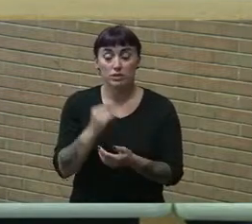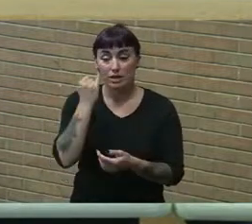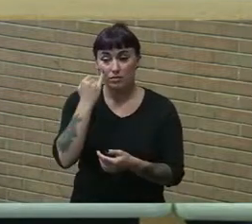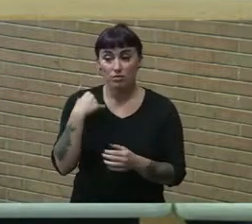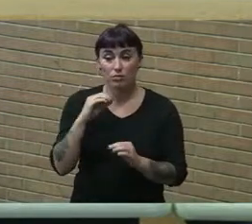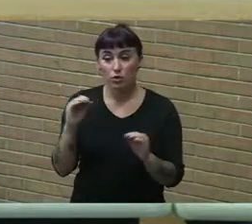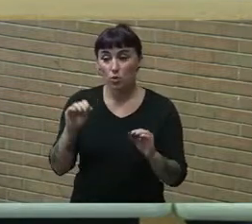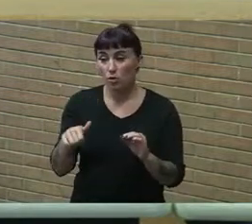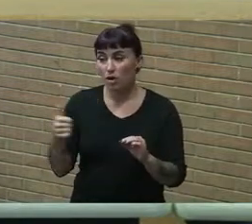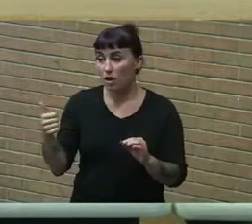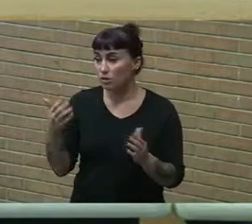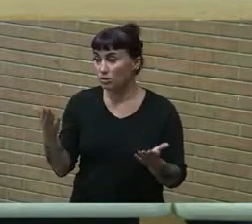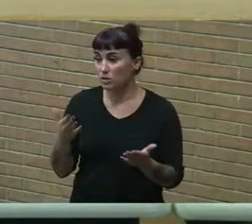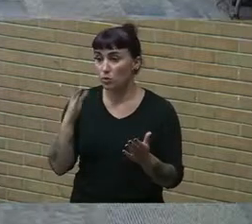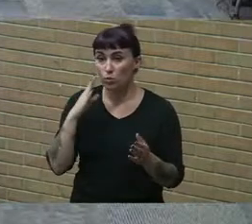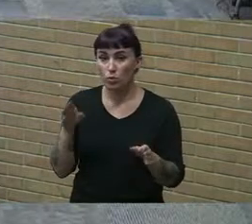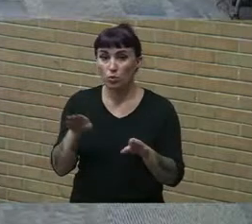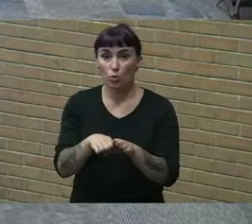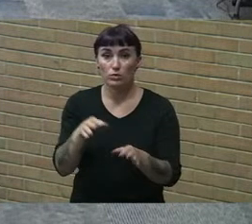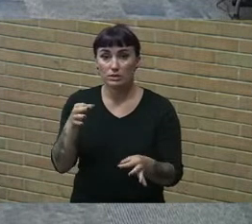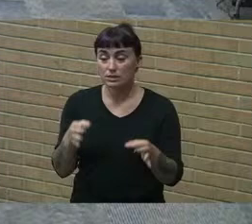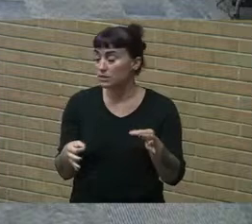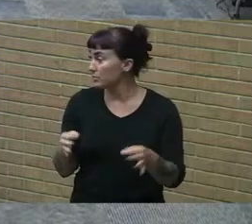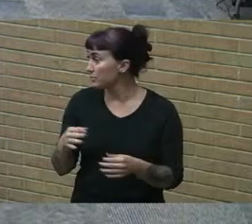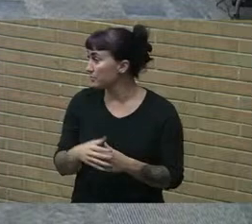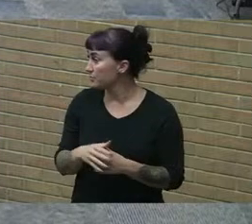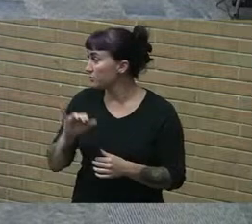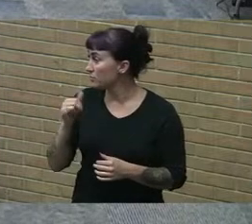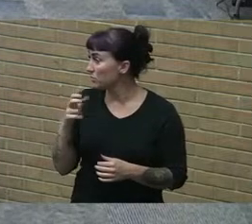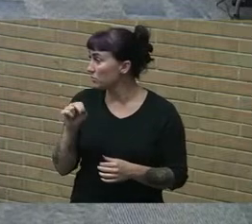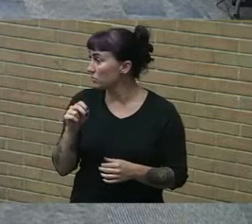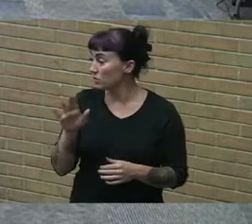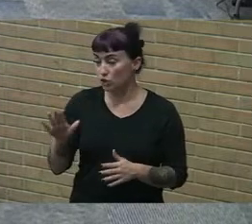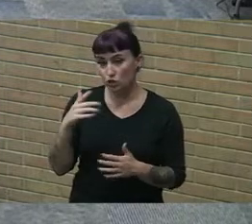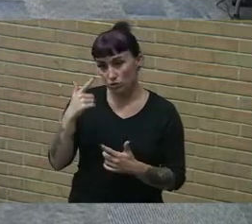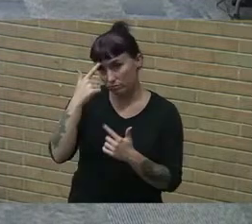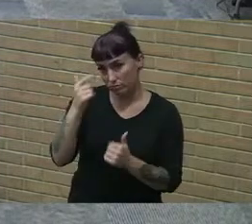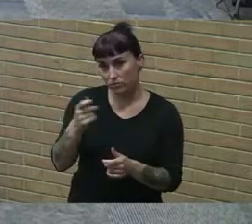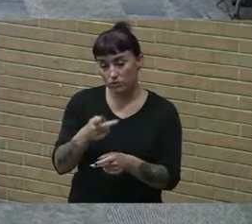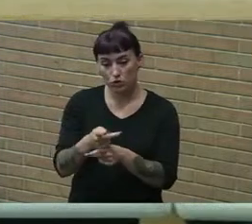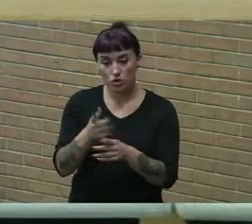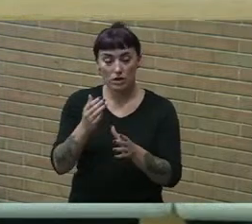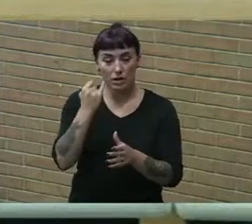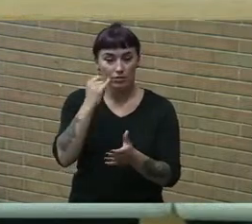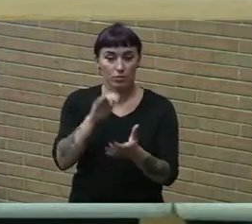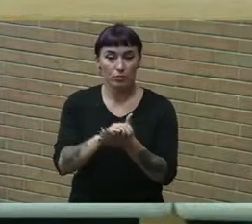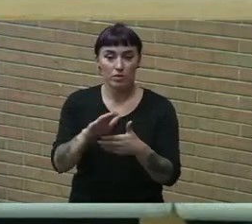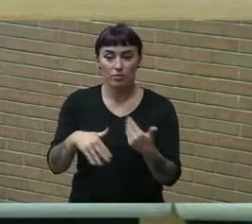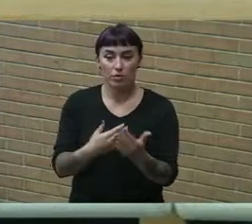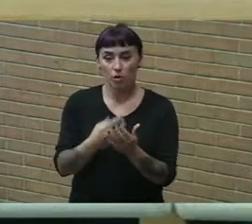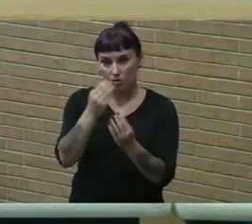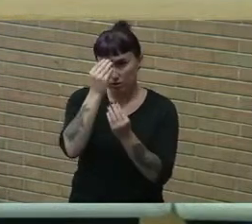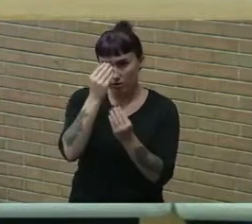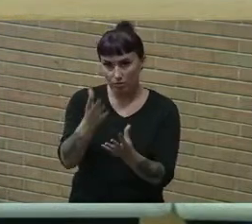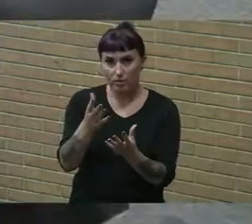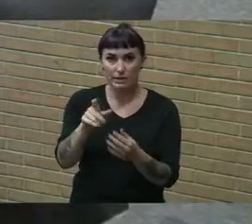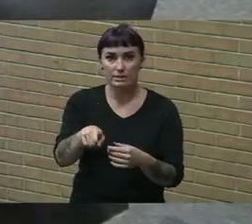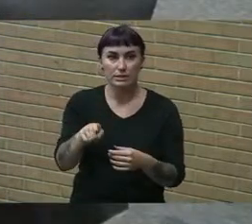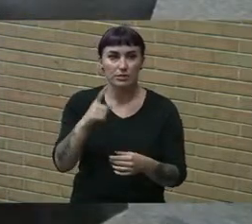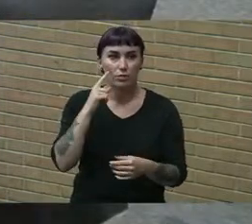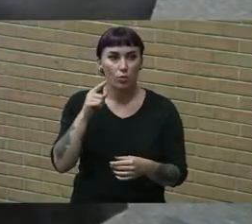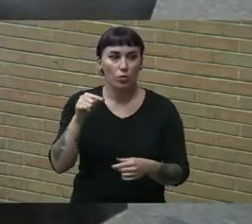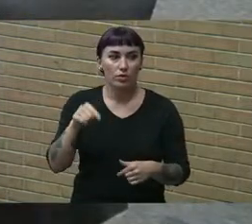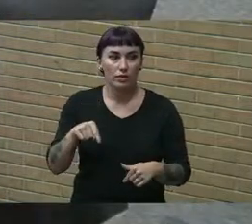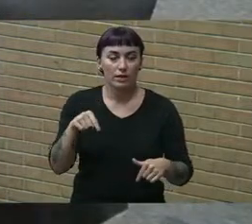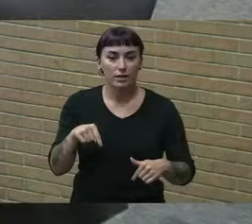have no one else here, that we'll close the hearing? That is within your discretion, Supervisor. If you believe all the information you need on